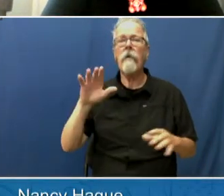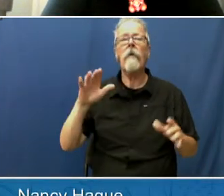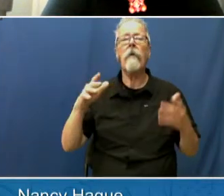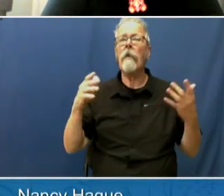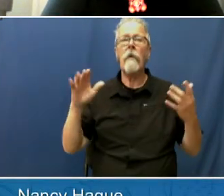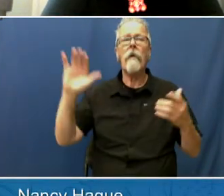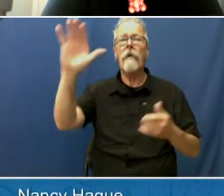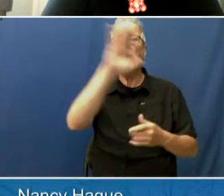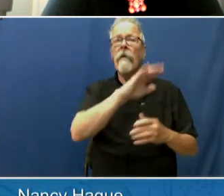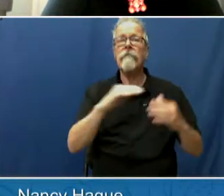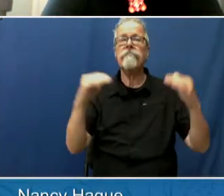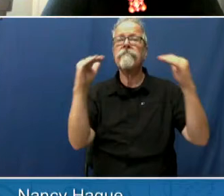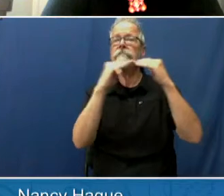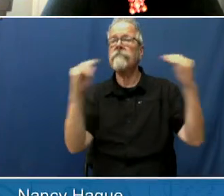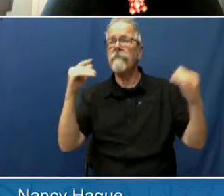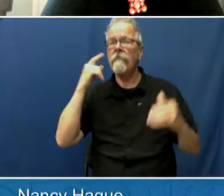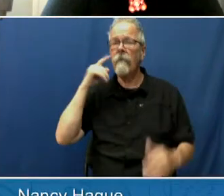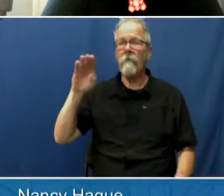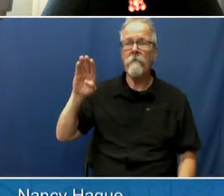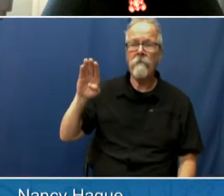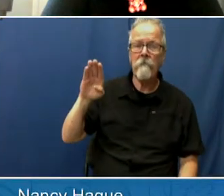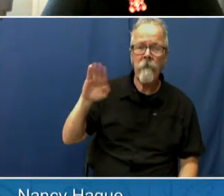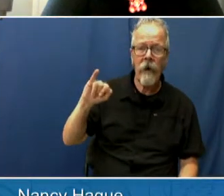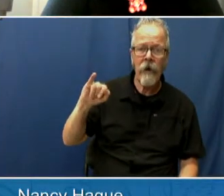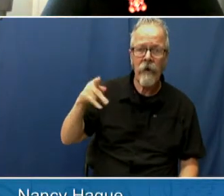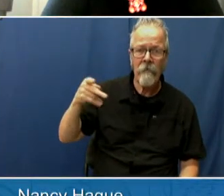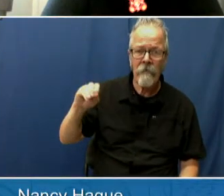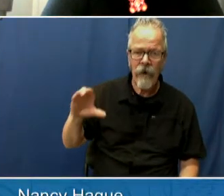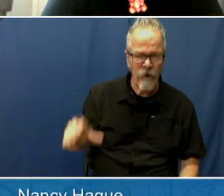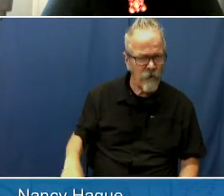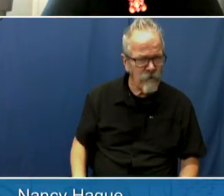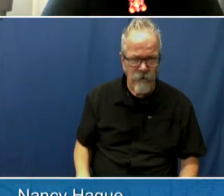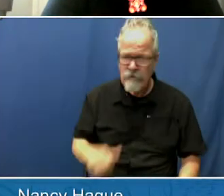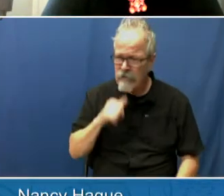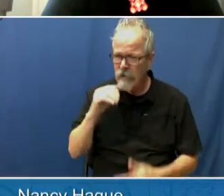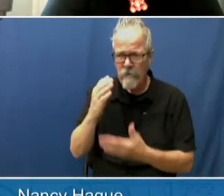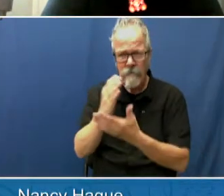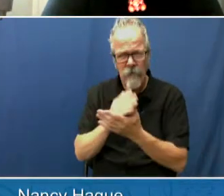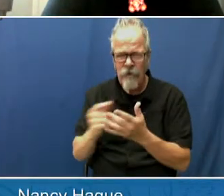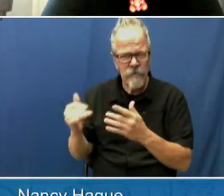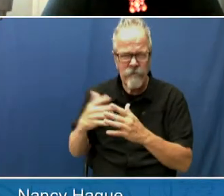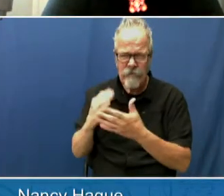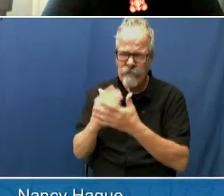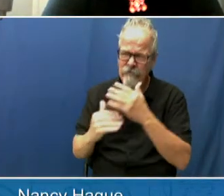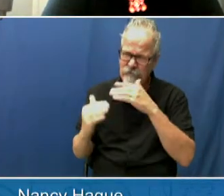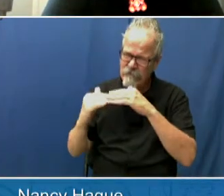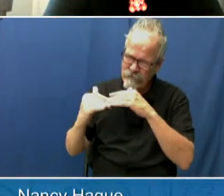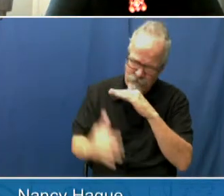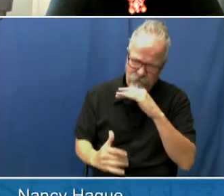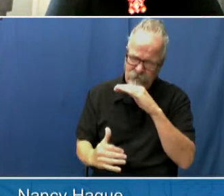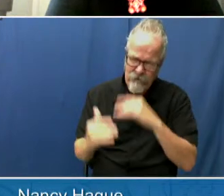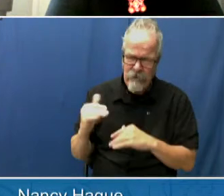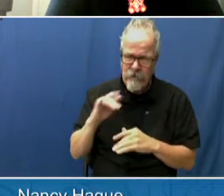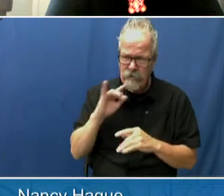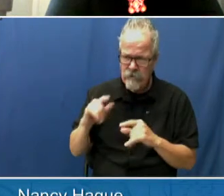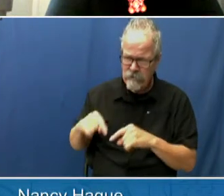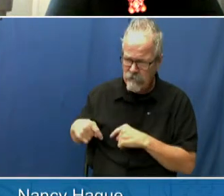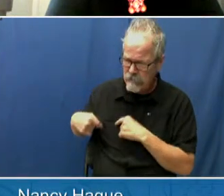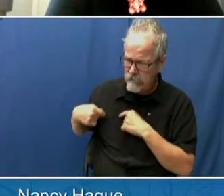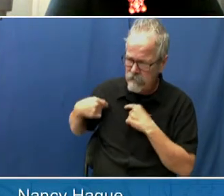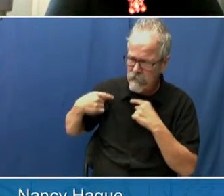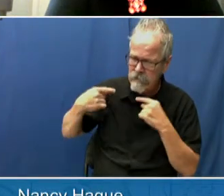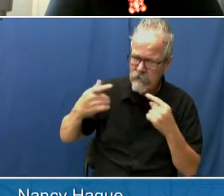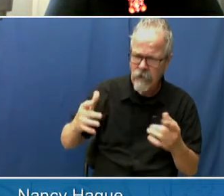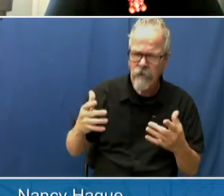Brown communities. So it's my hope that the lesson learned from our history is that we never doubt our power to make